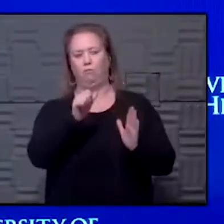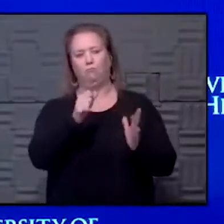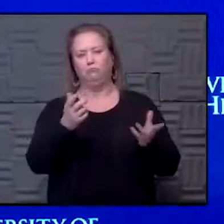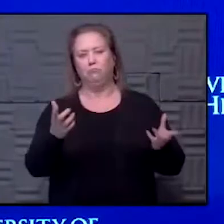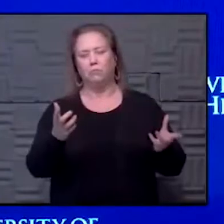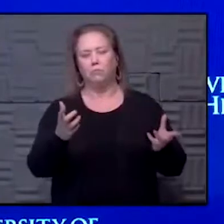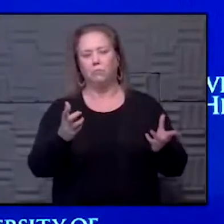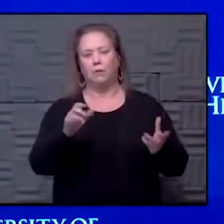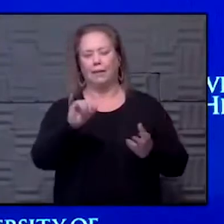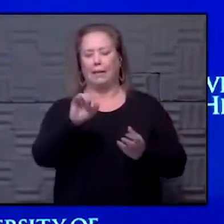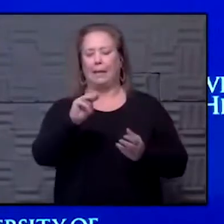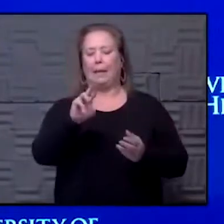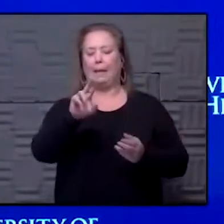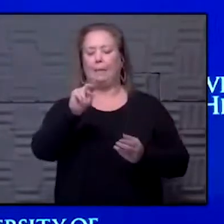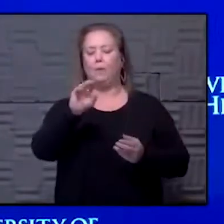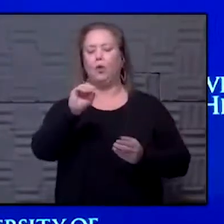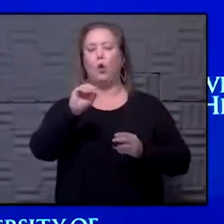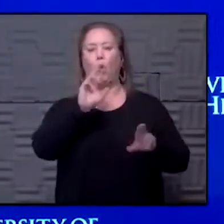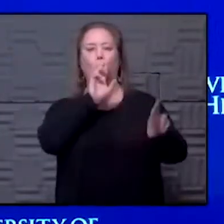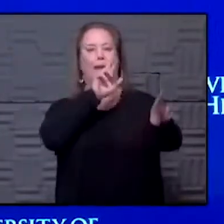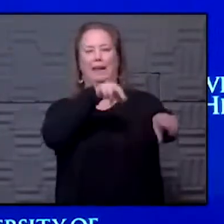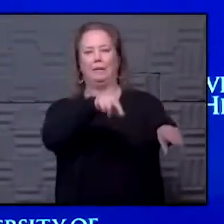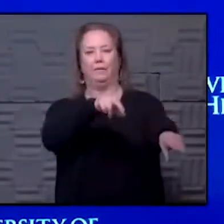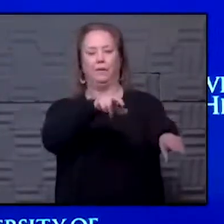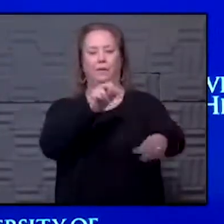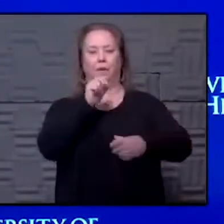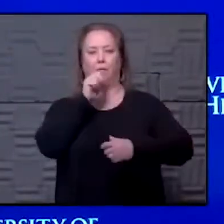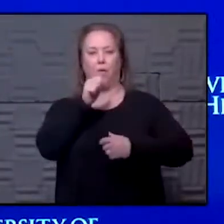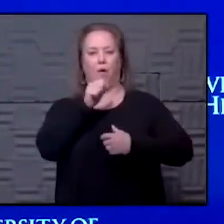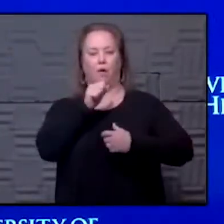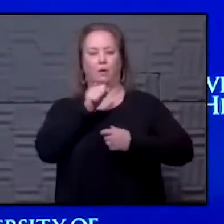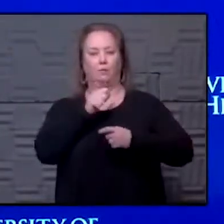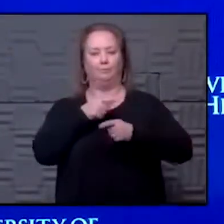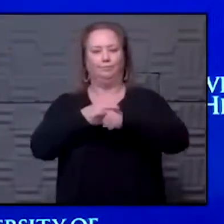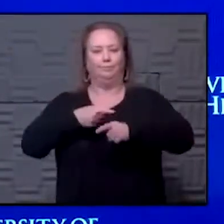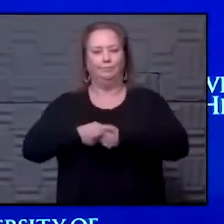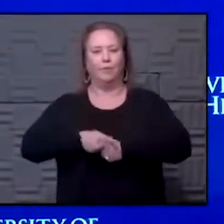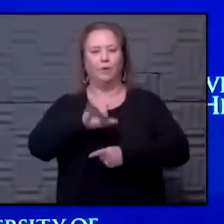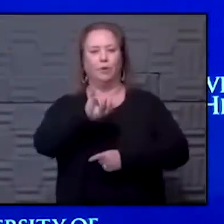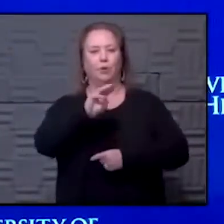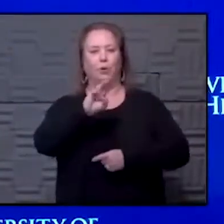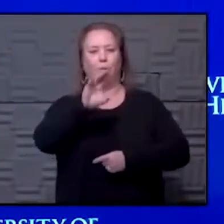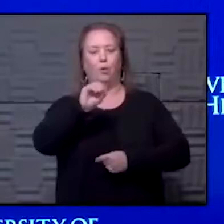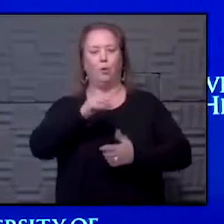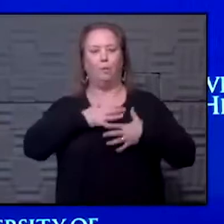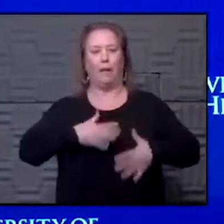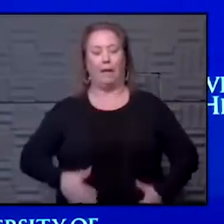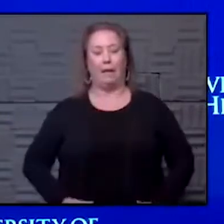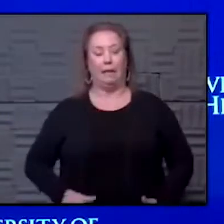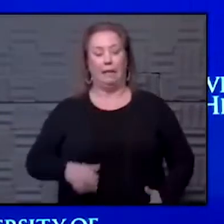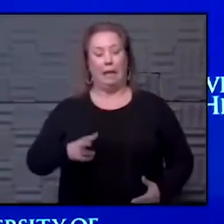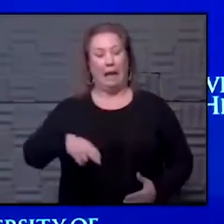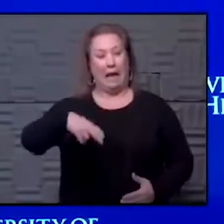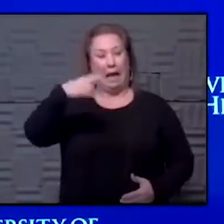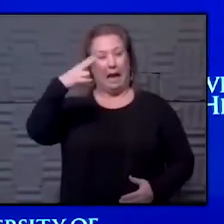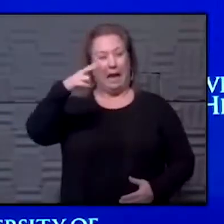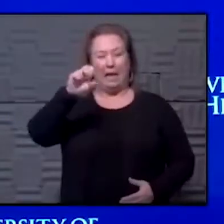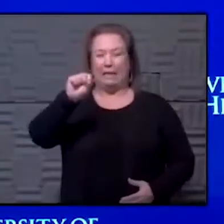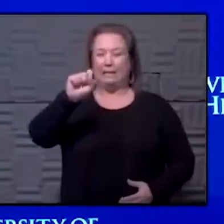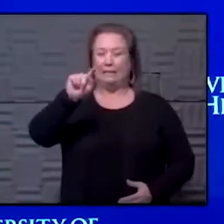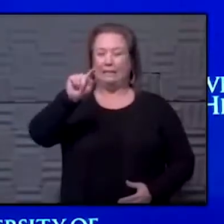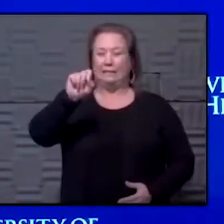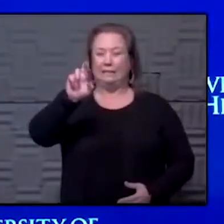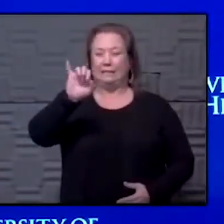not immunoreactive medications. They're not going to modulate your immune system. So really that shouldn't happen. If you have a high dose of steroids